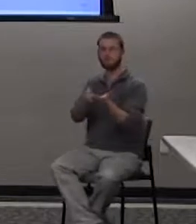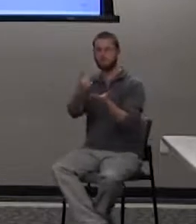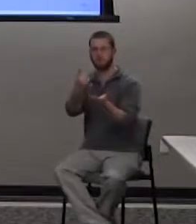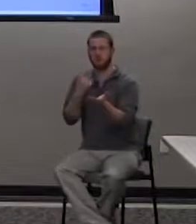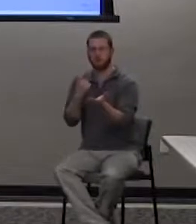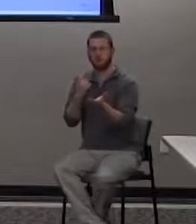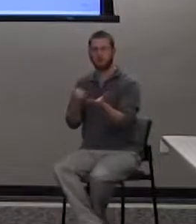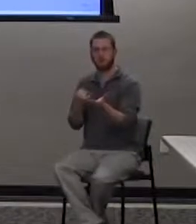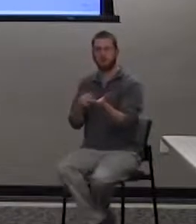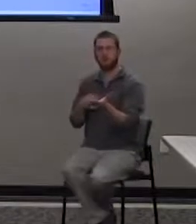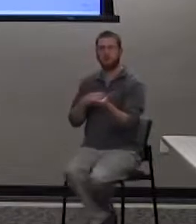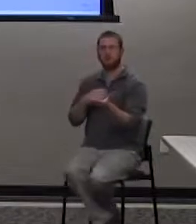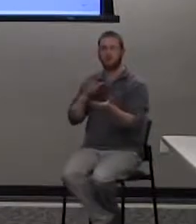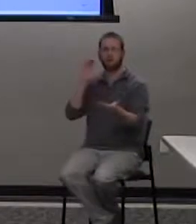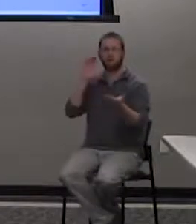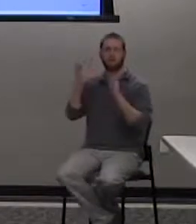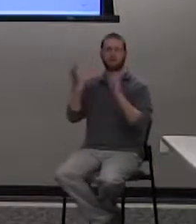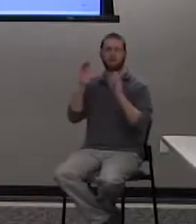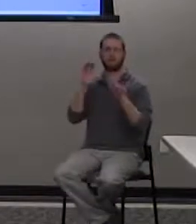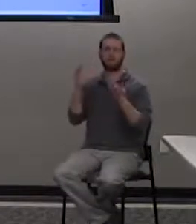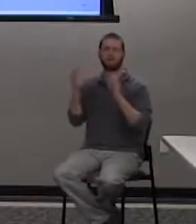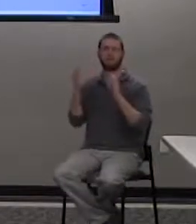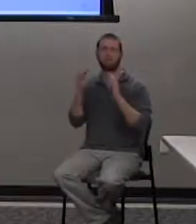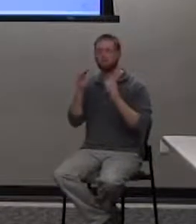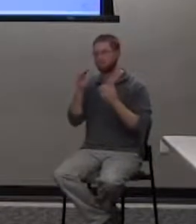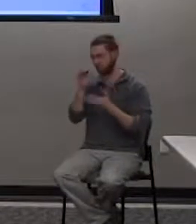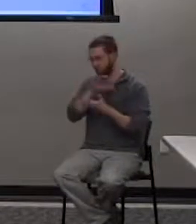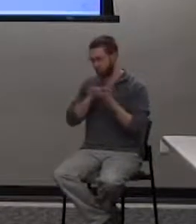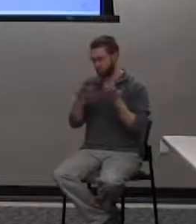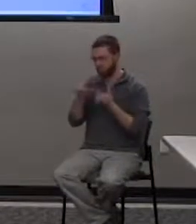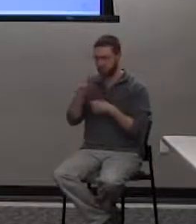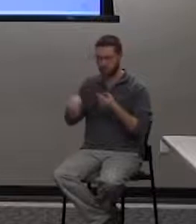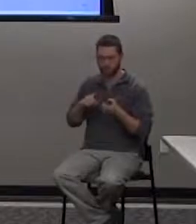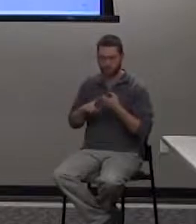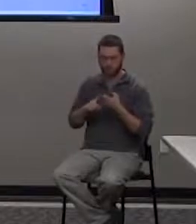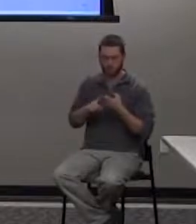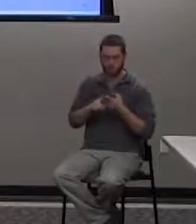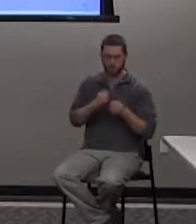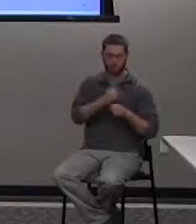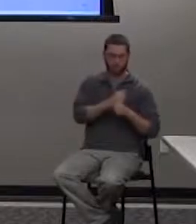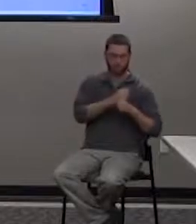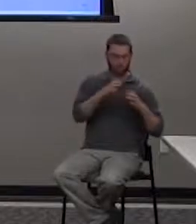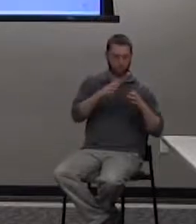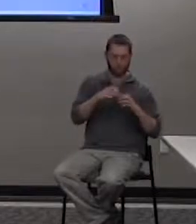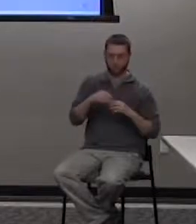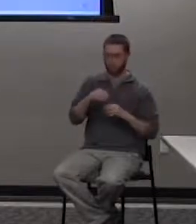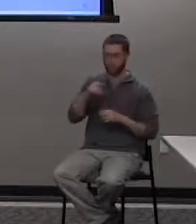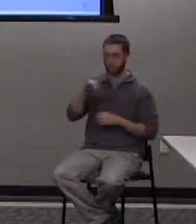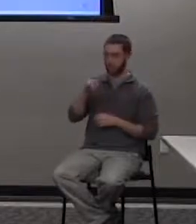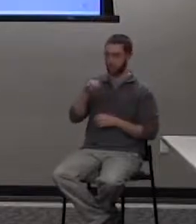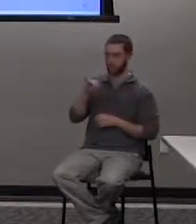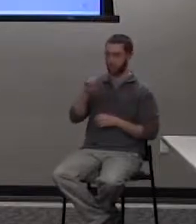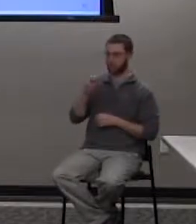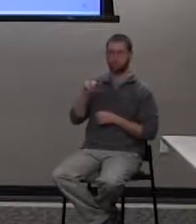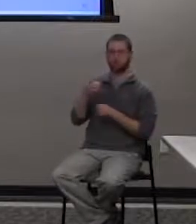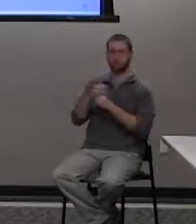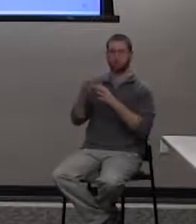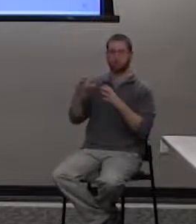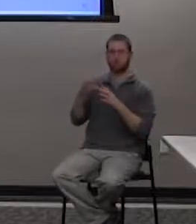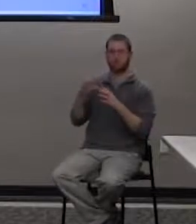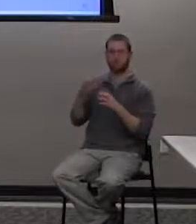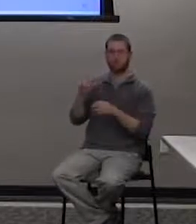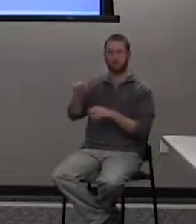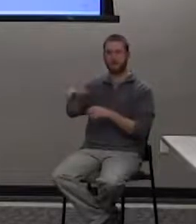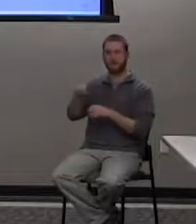this, but I get confused about growth, the population growth down the road